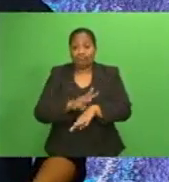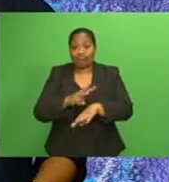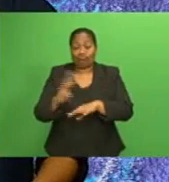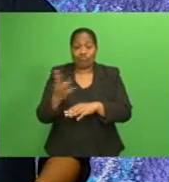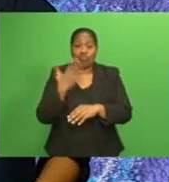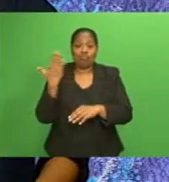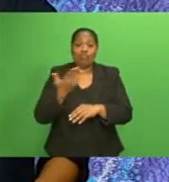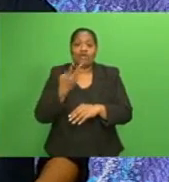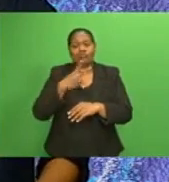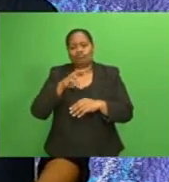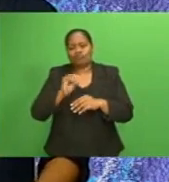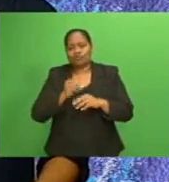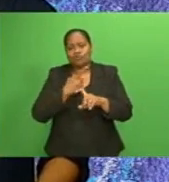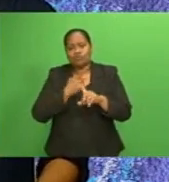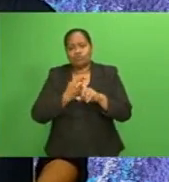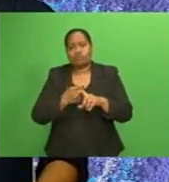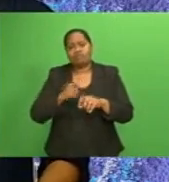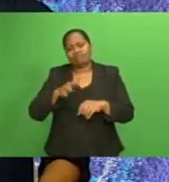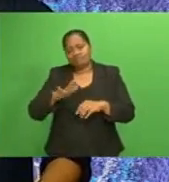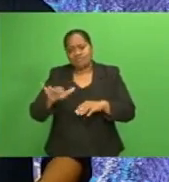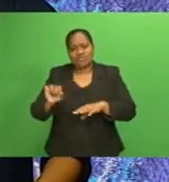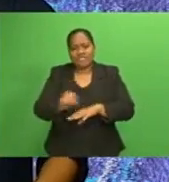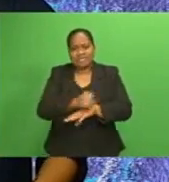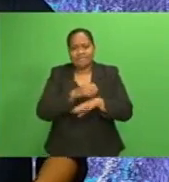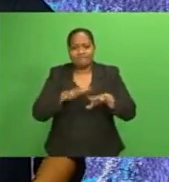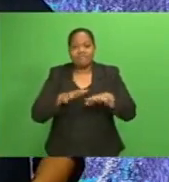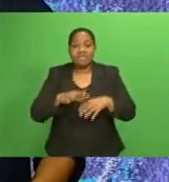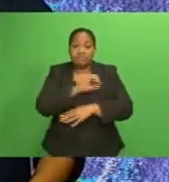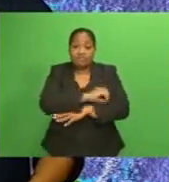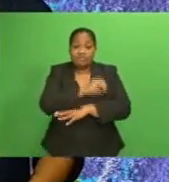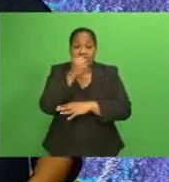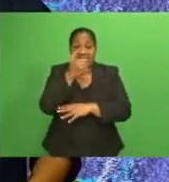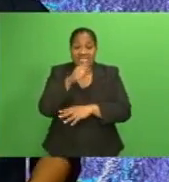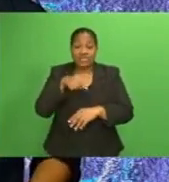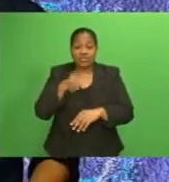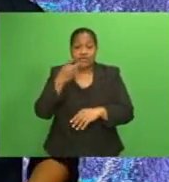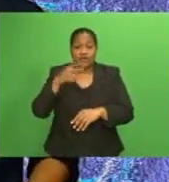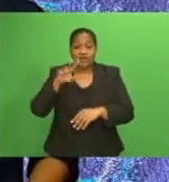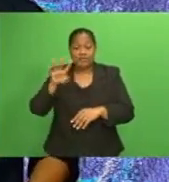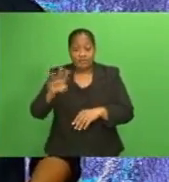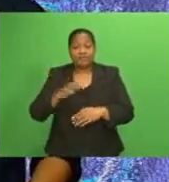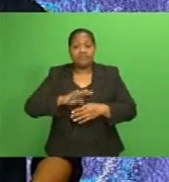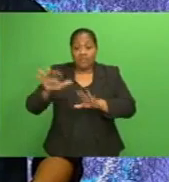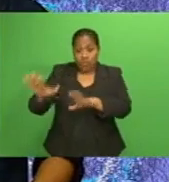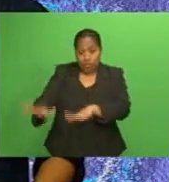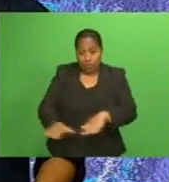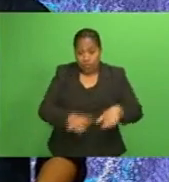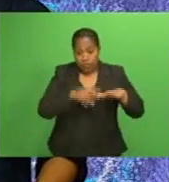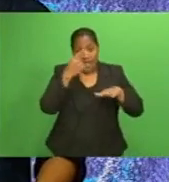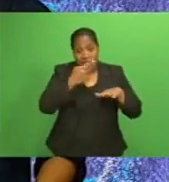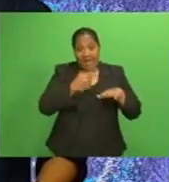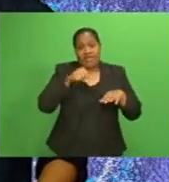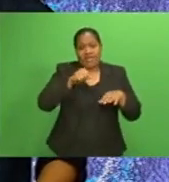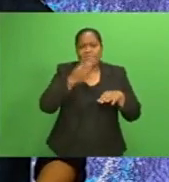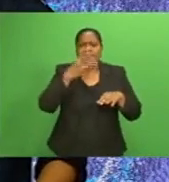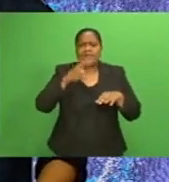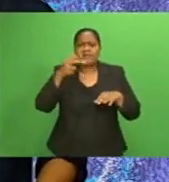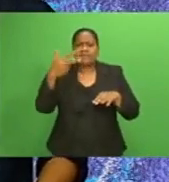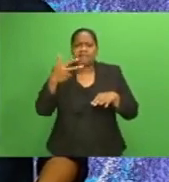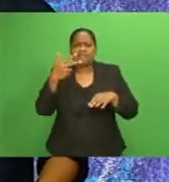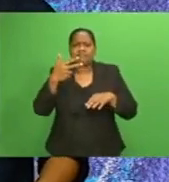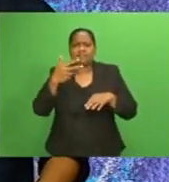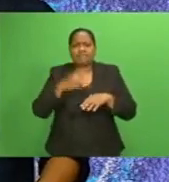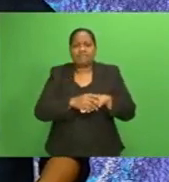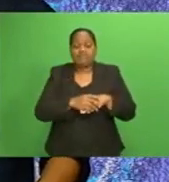seas. Sunrise at 6:34. Now turning to the tides, high tide at 11:38 p.m. with low tide